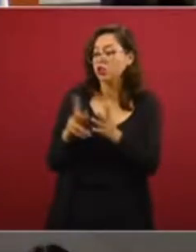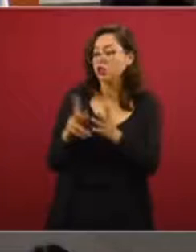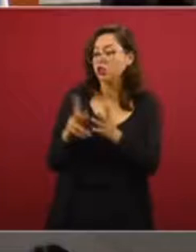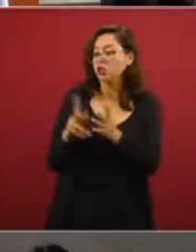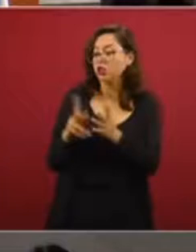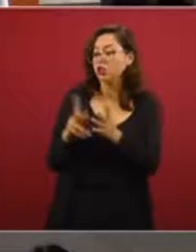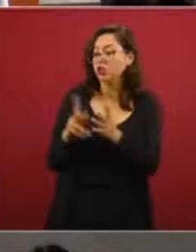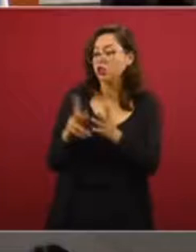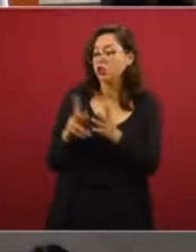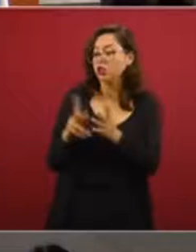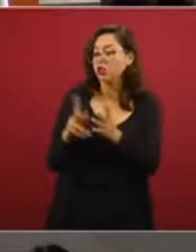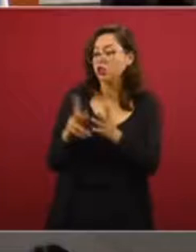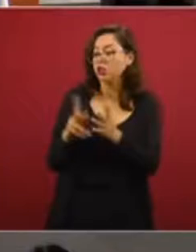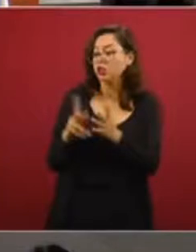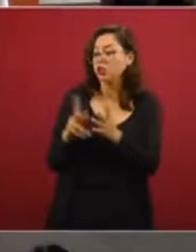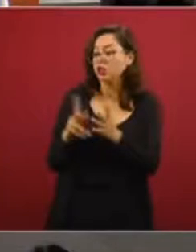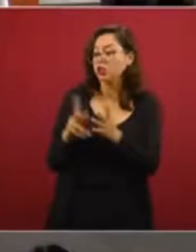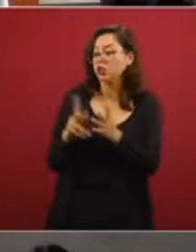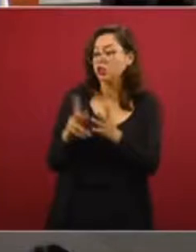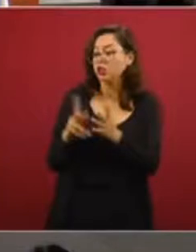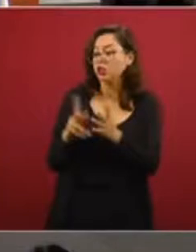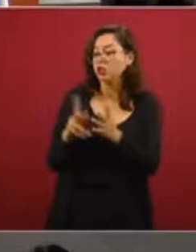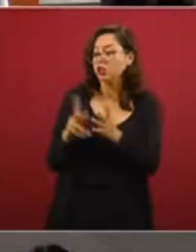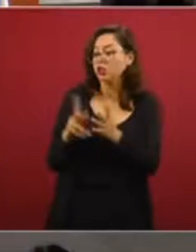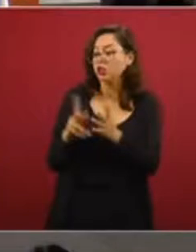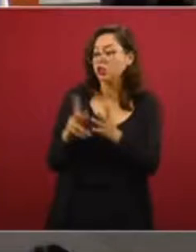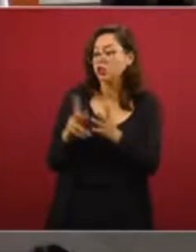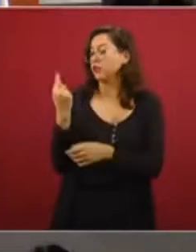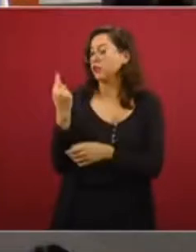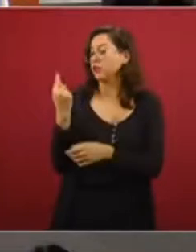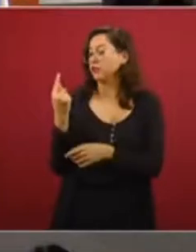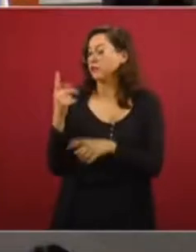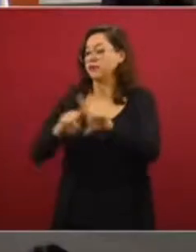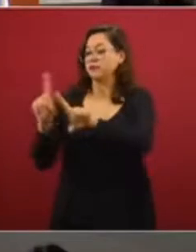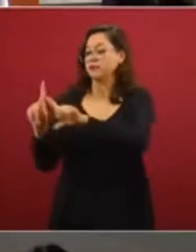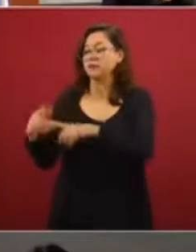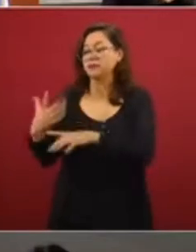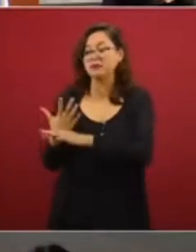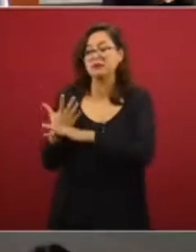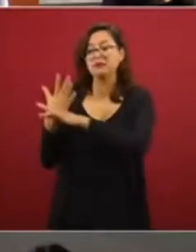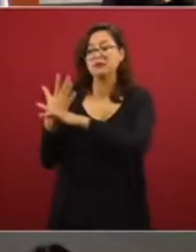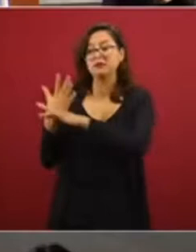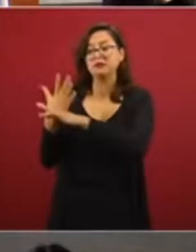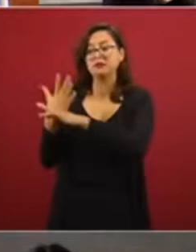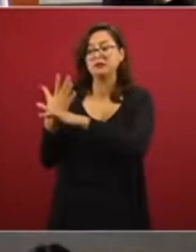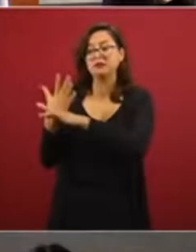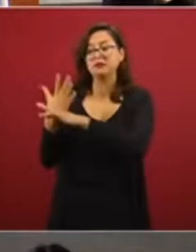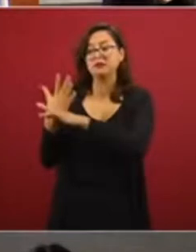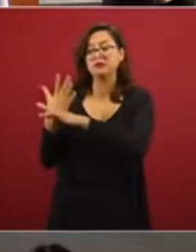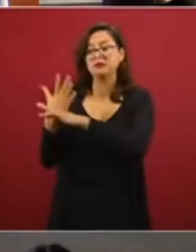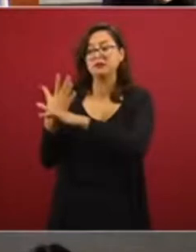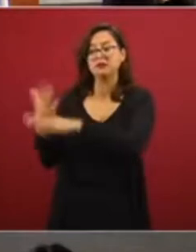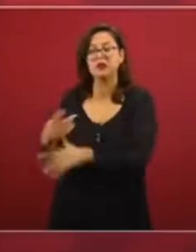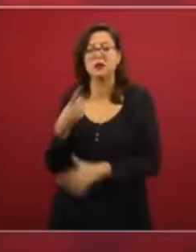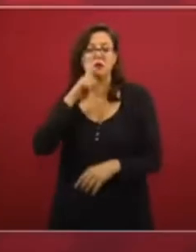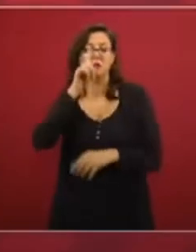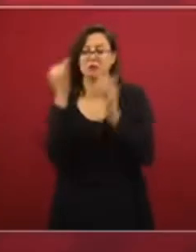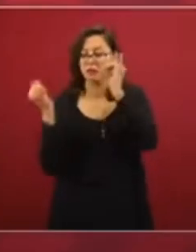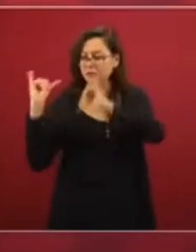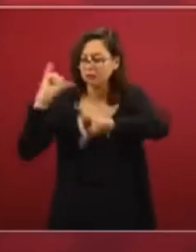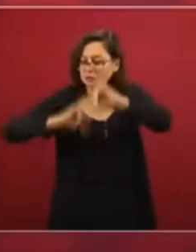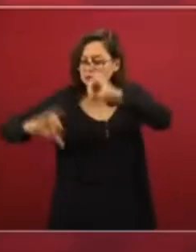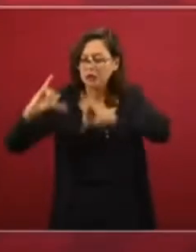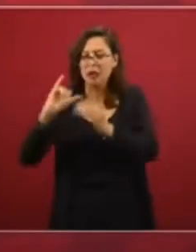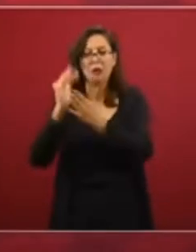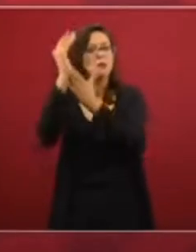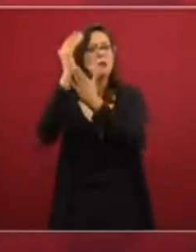media has been saying that they've reduced the number of tests. Y esto les preocupa. And this worries them. Porque